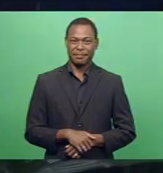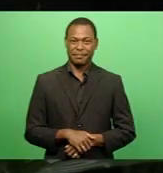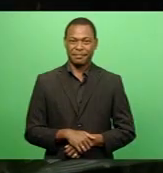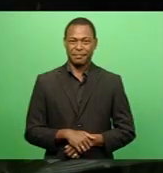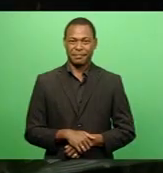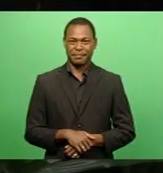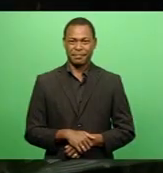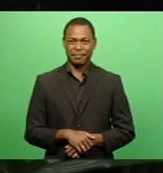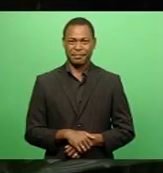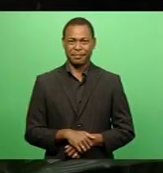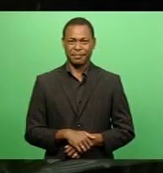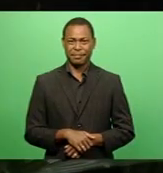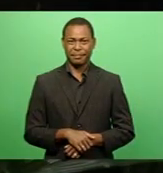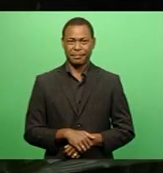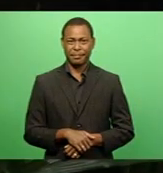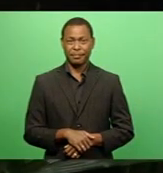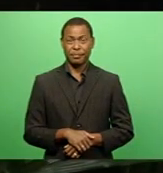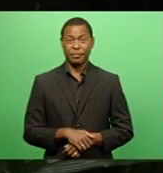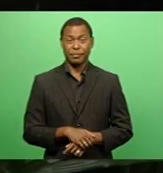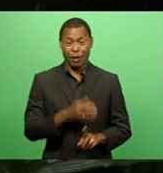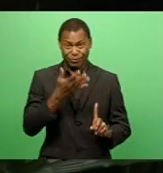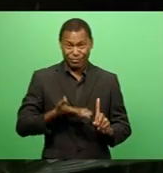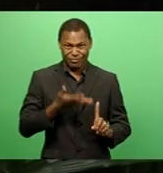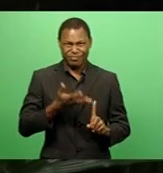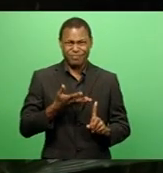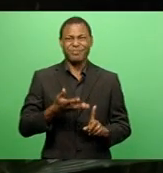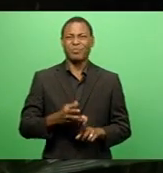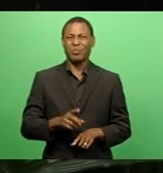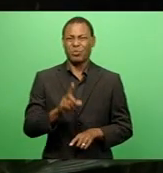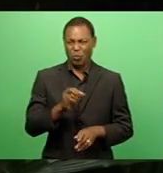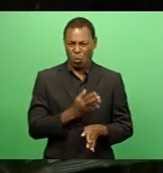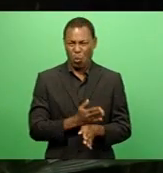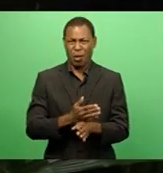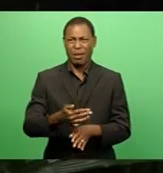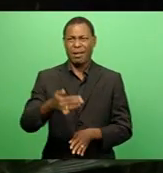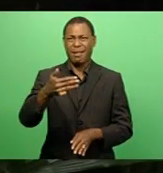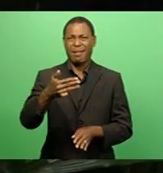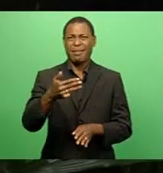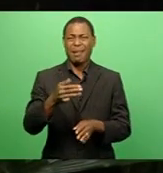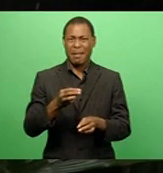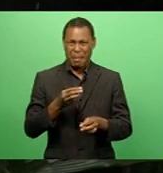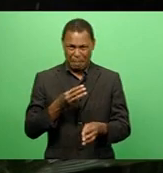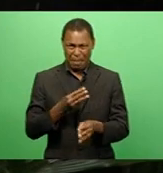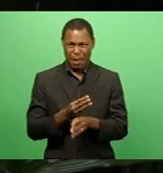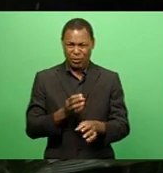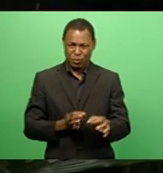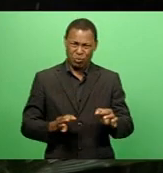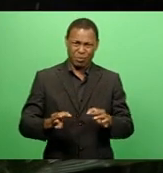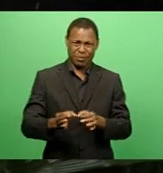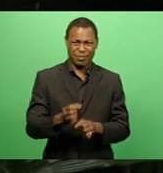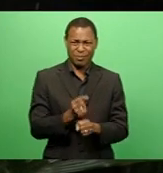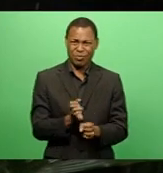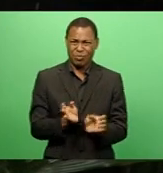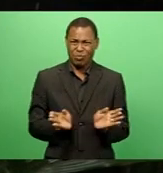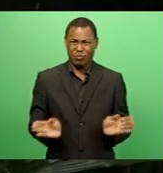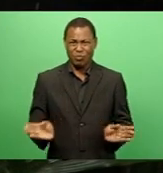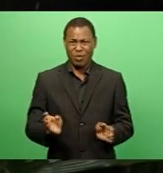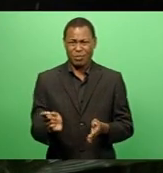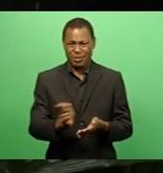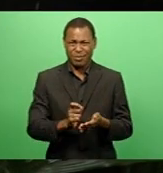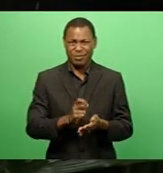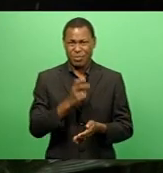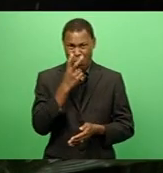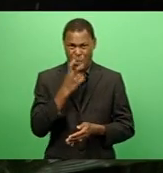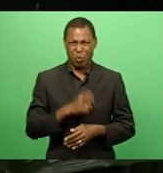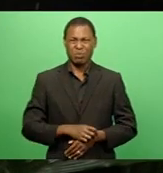Edwin, MLA just served on the position for 9 months after replacing Andilitia Ngioni Baravi. It is understood there is